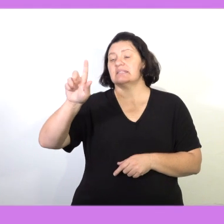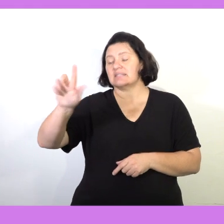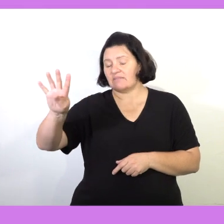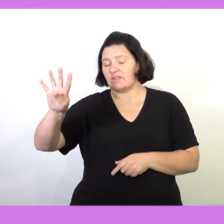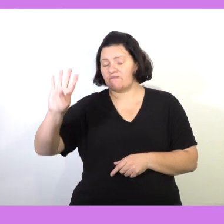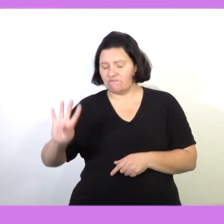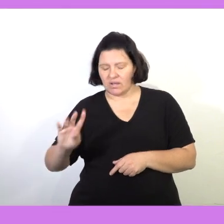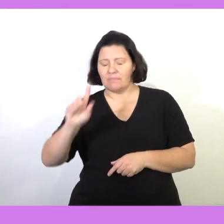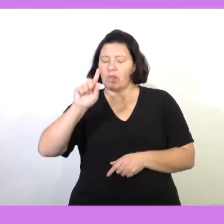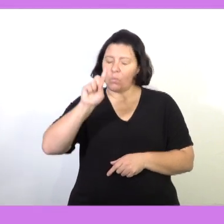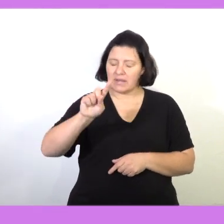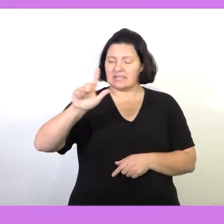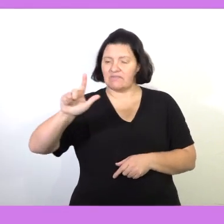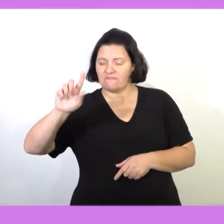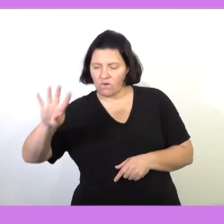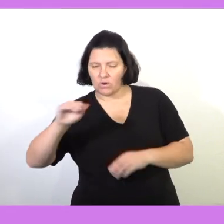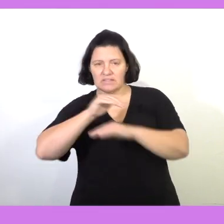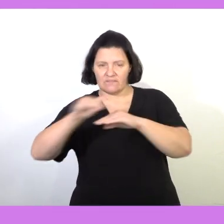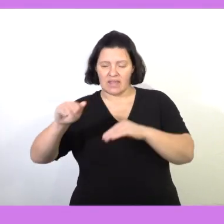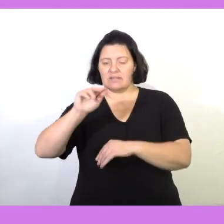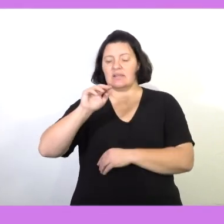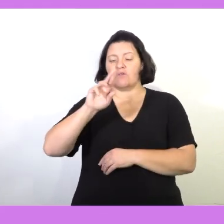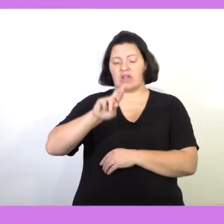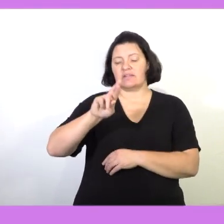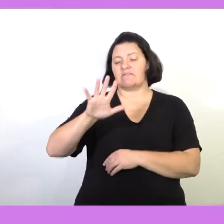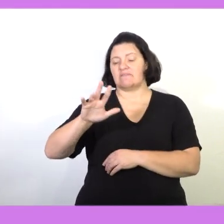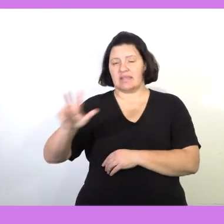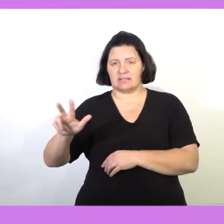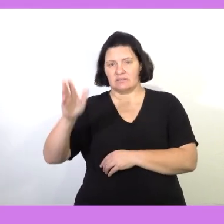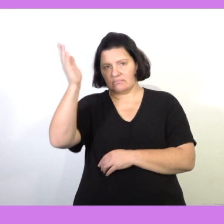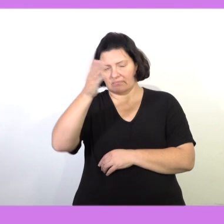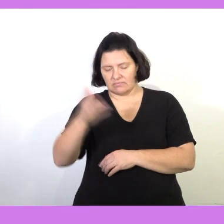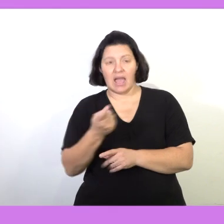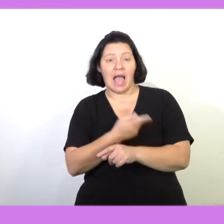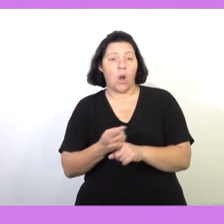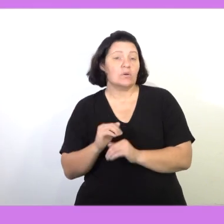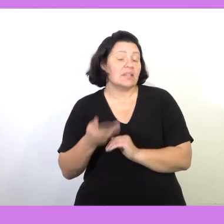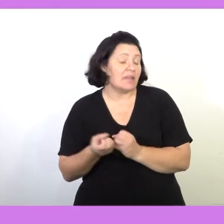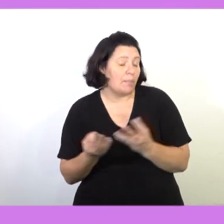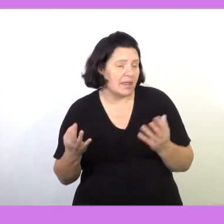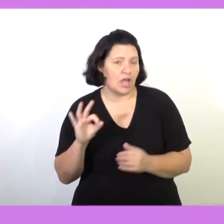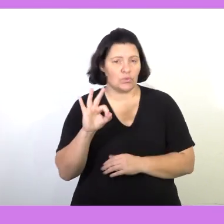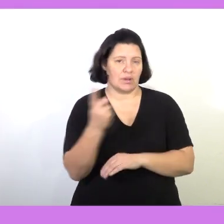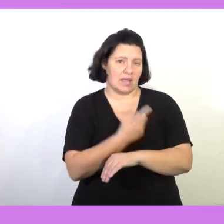174 divided by 58. This will give us 3 hours.